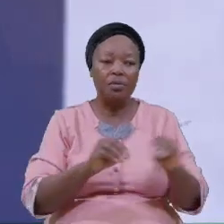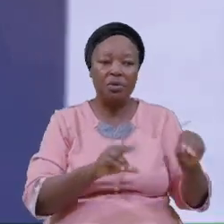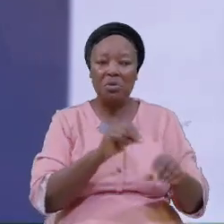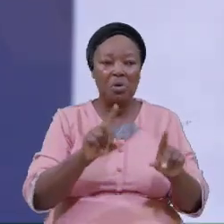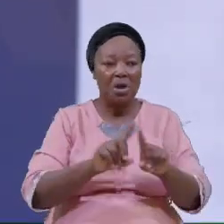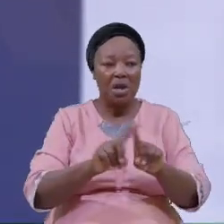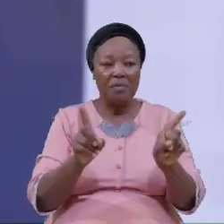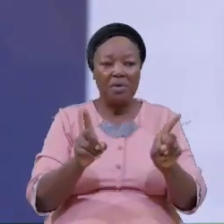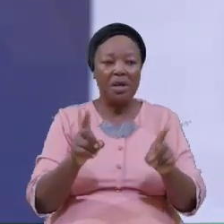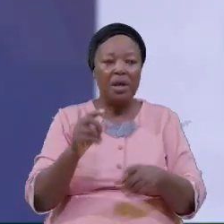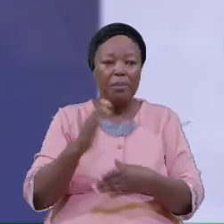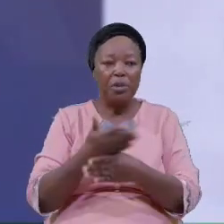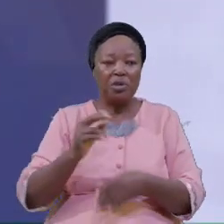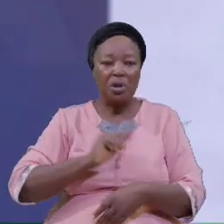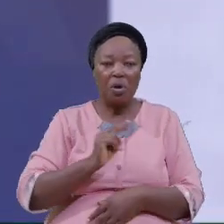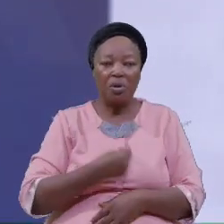us and them.